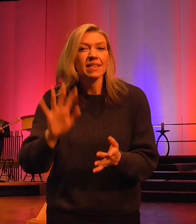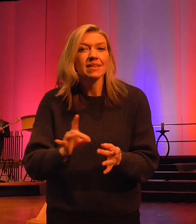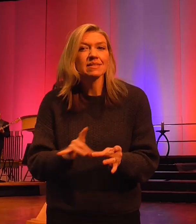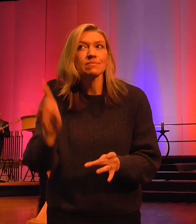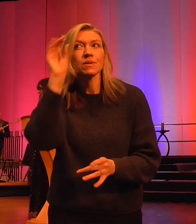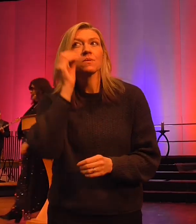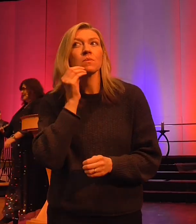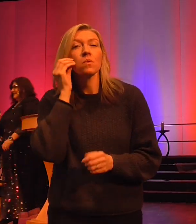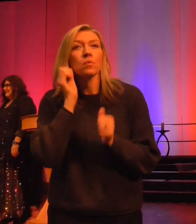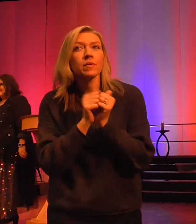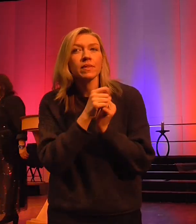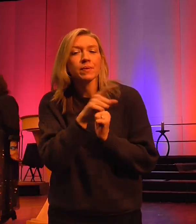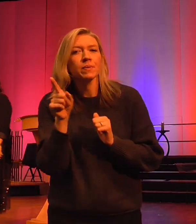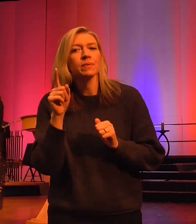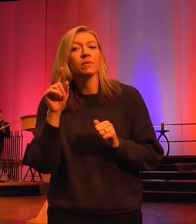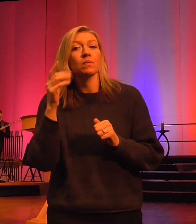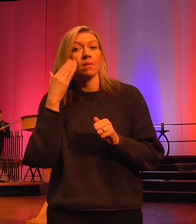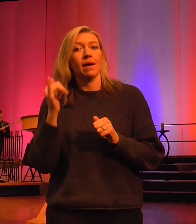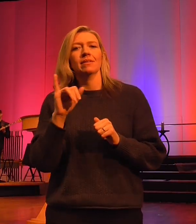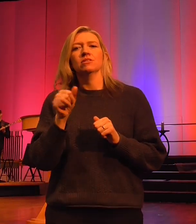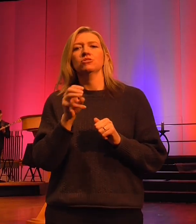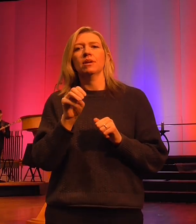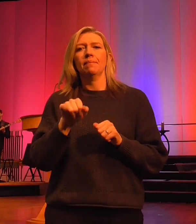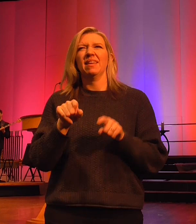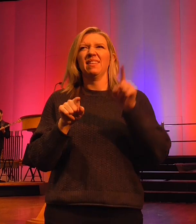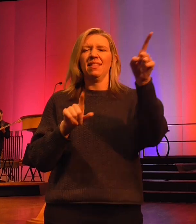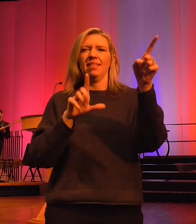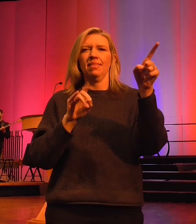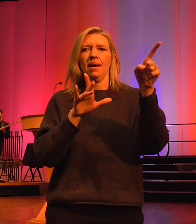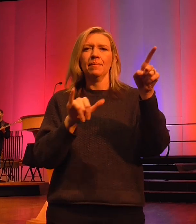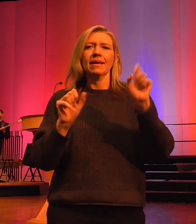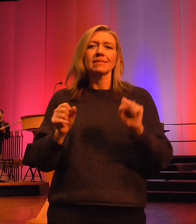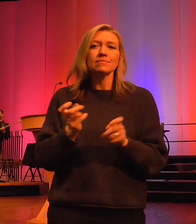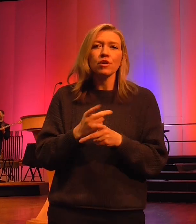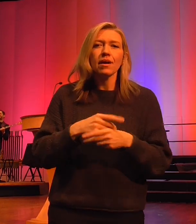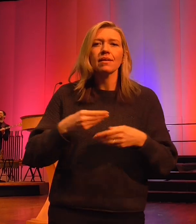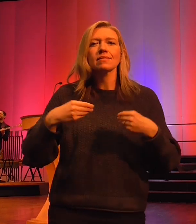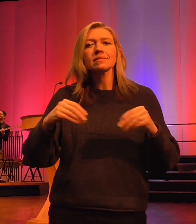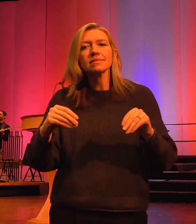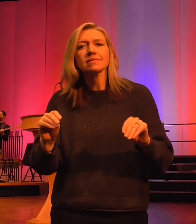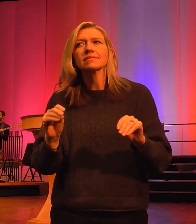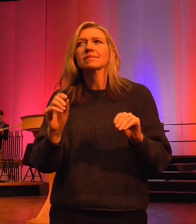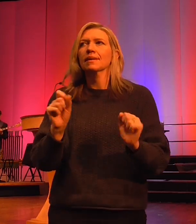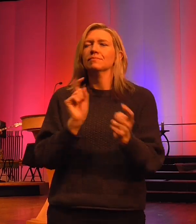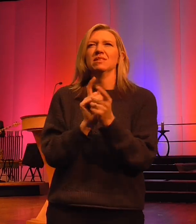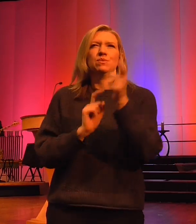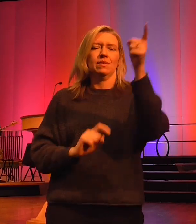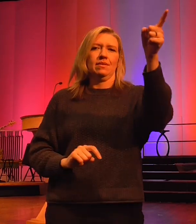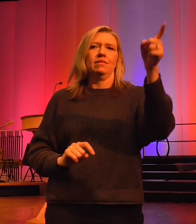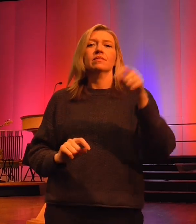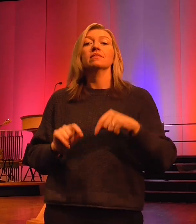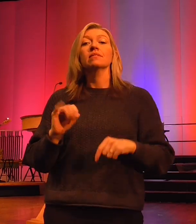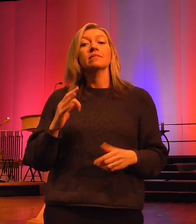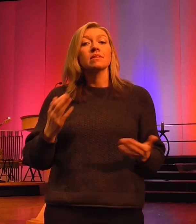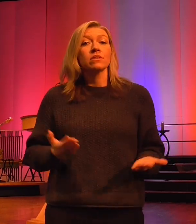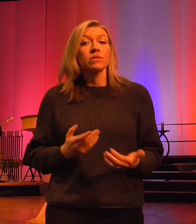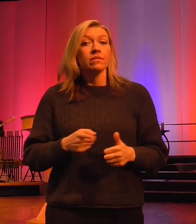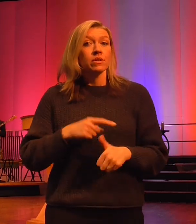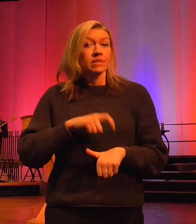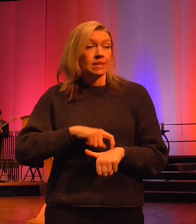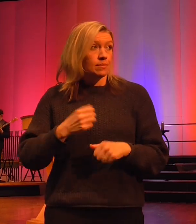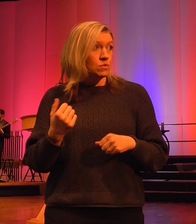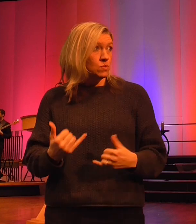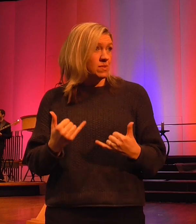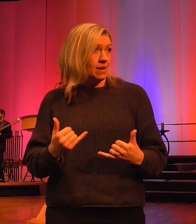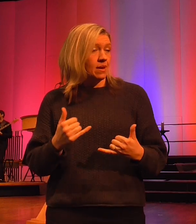you because Jamie is going to be out in the lobby and he has products and he will meet you out there. And if you are here for the first time today,